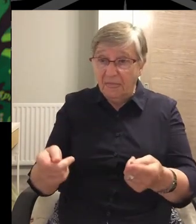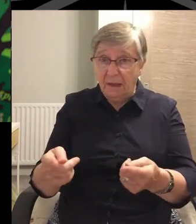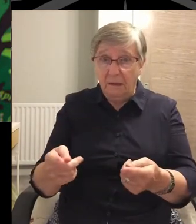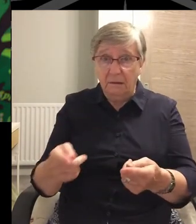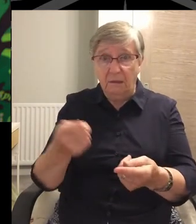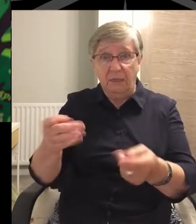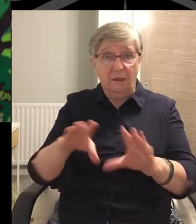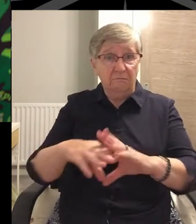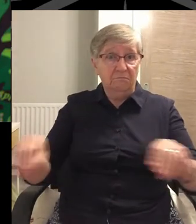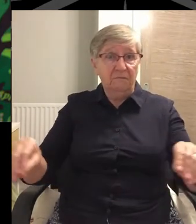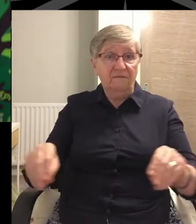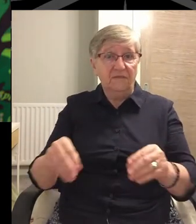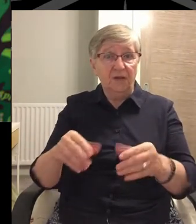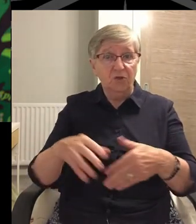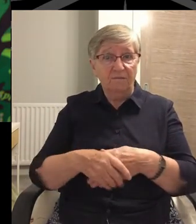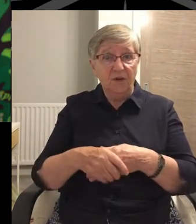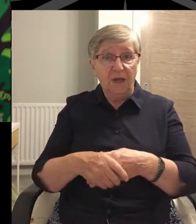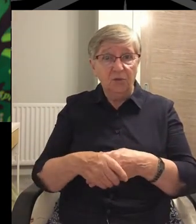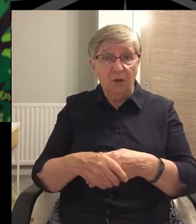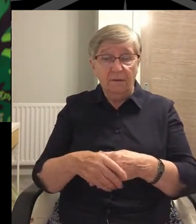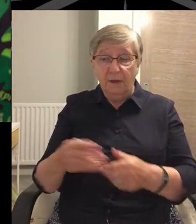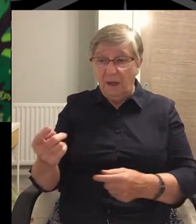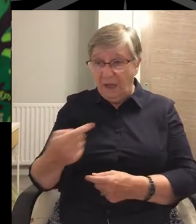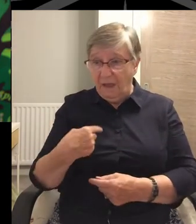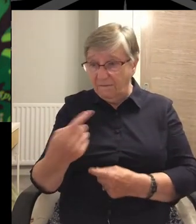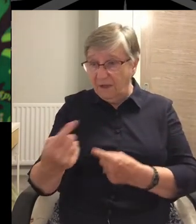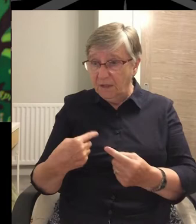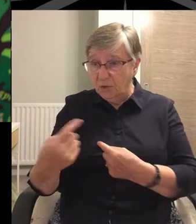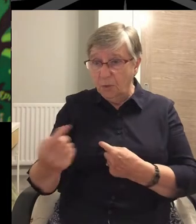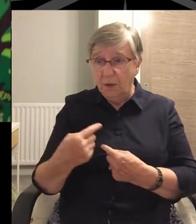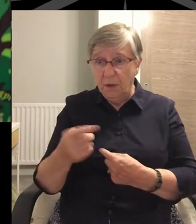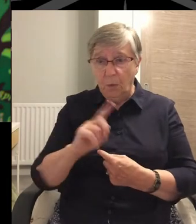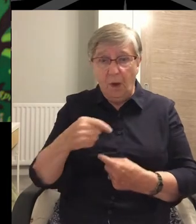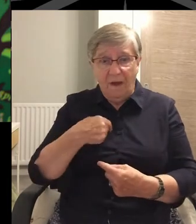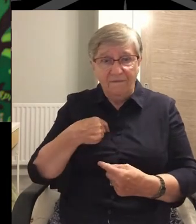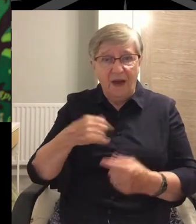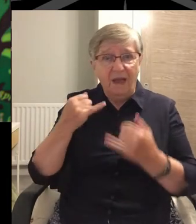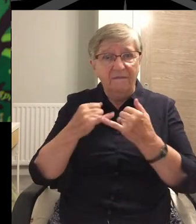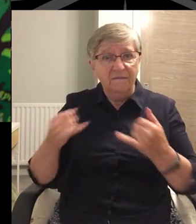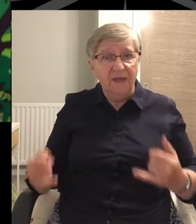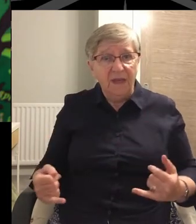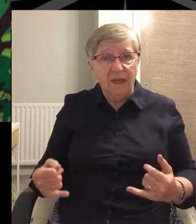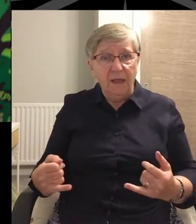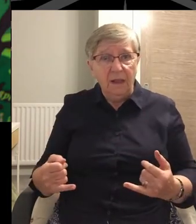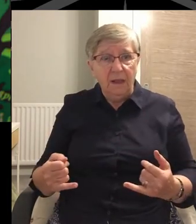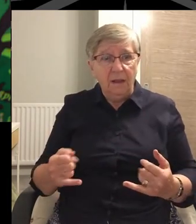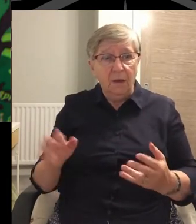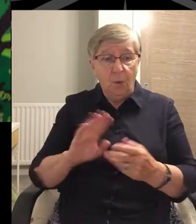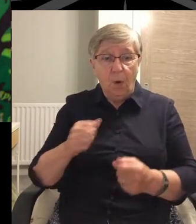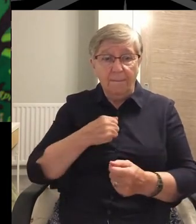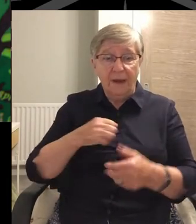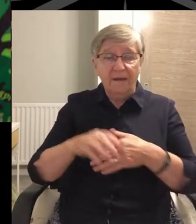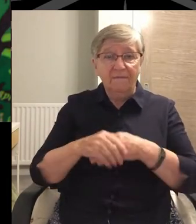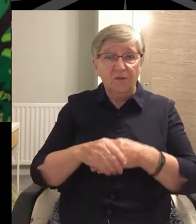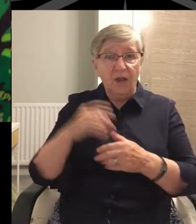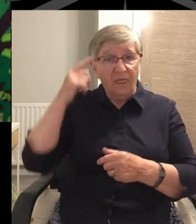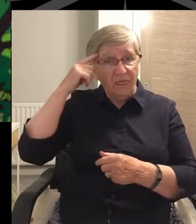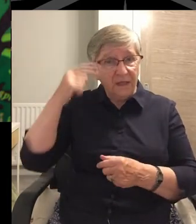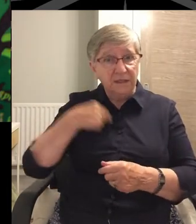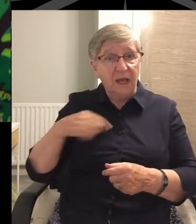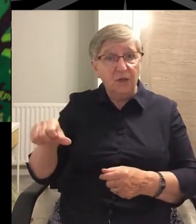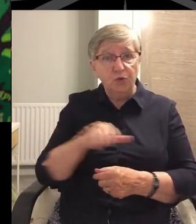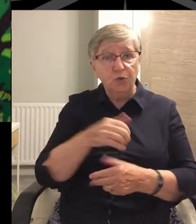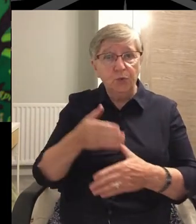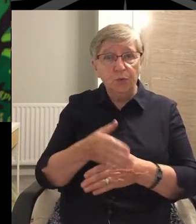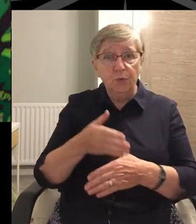it? If it's a relationship where we're each playing our part, what if I fail to keep up what my friend understands to be